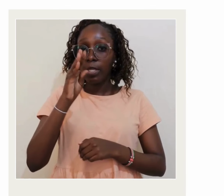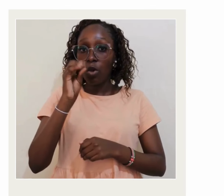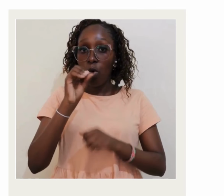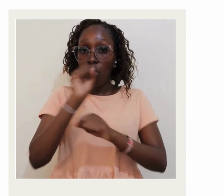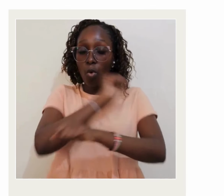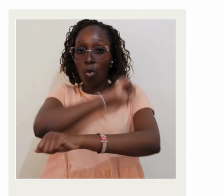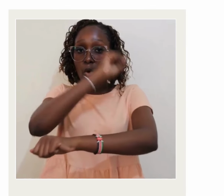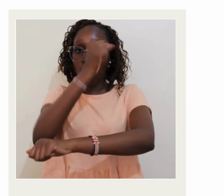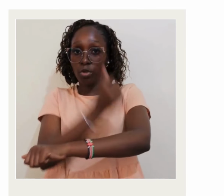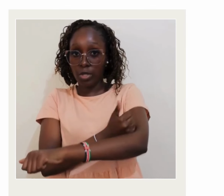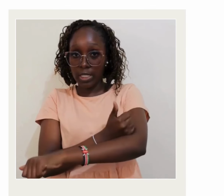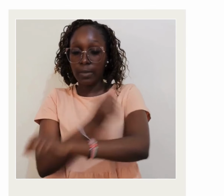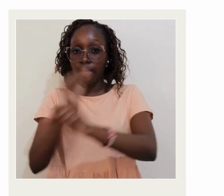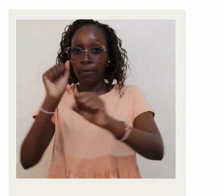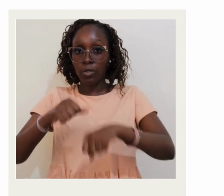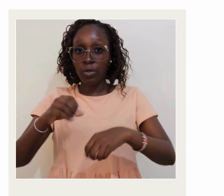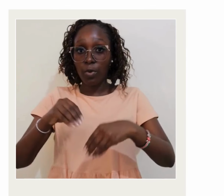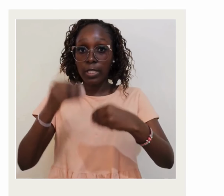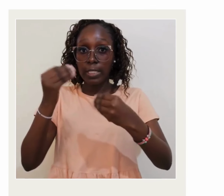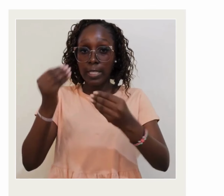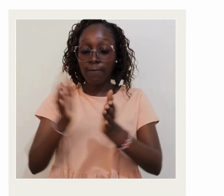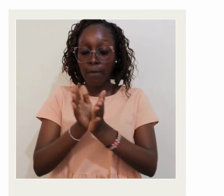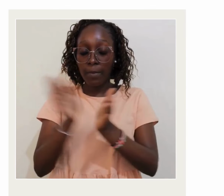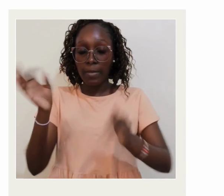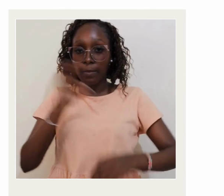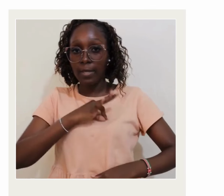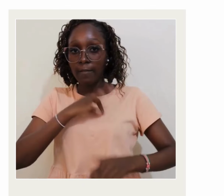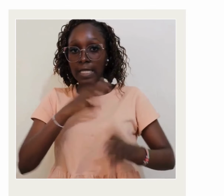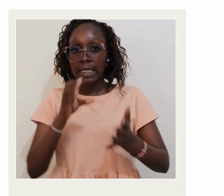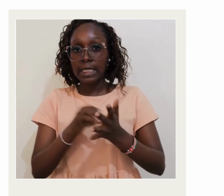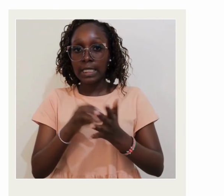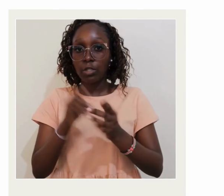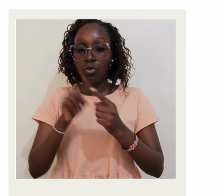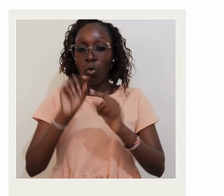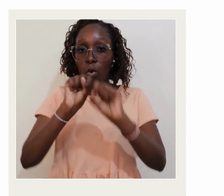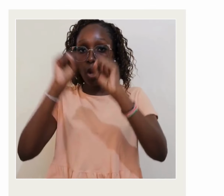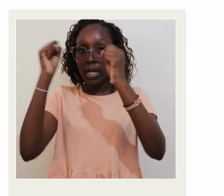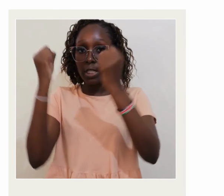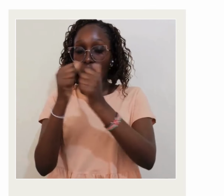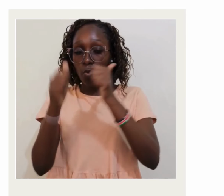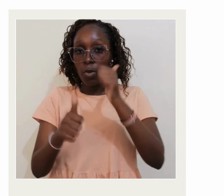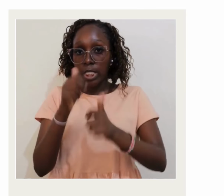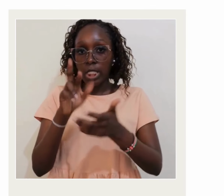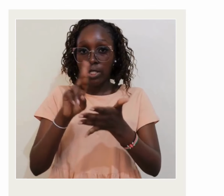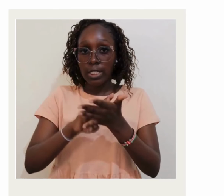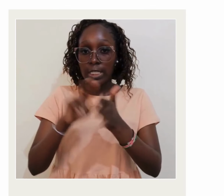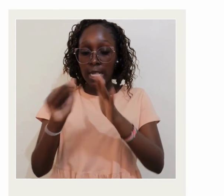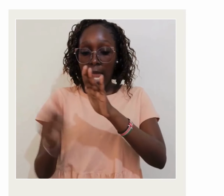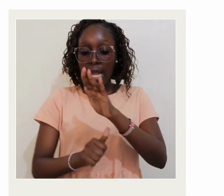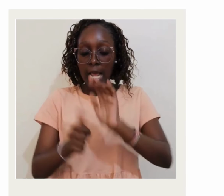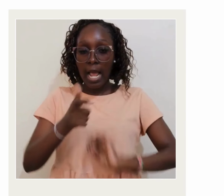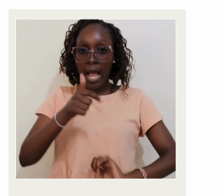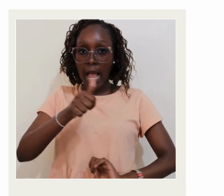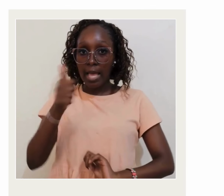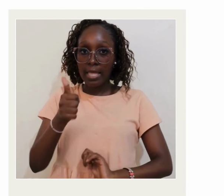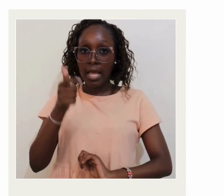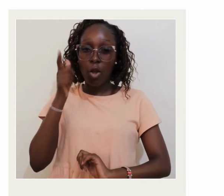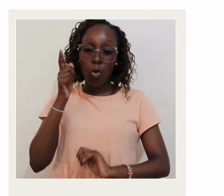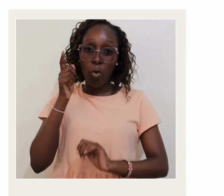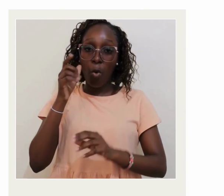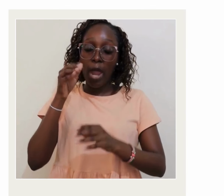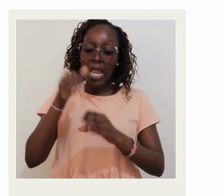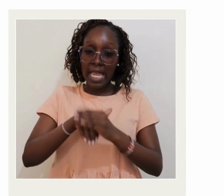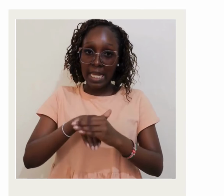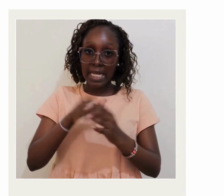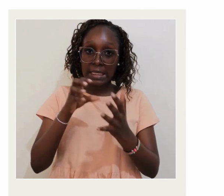The PBO Authority may grant public benefit status to organizations registered under other